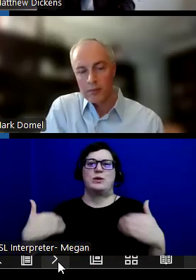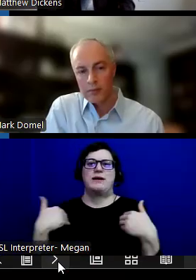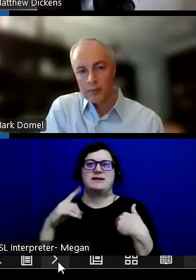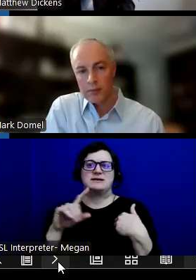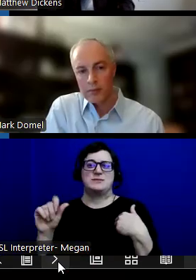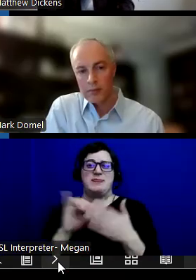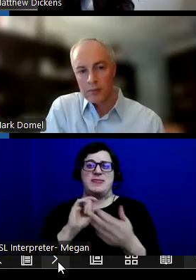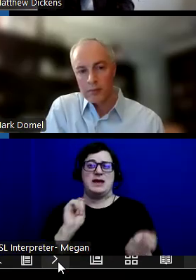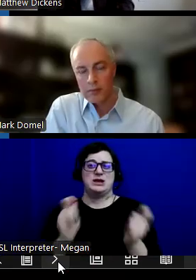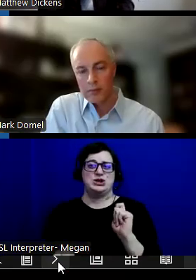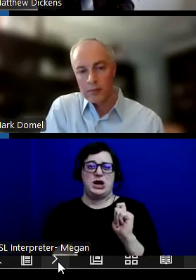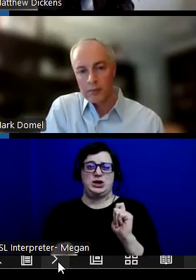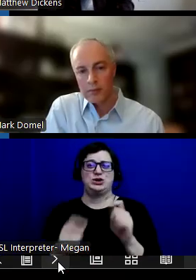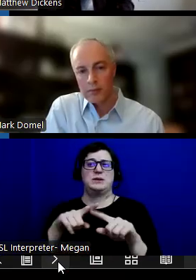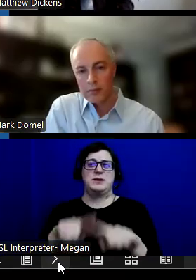school versus homeschool?